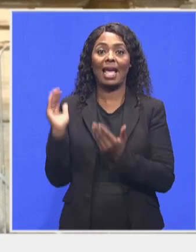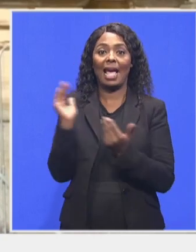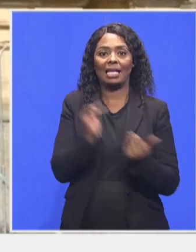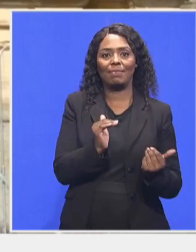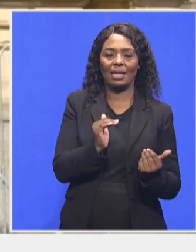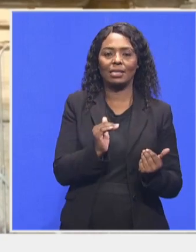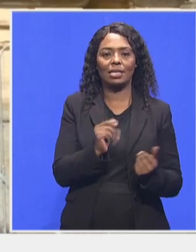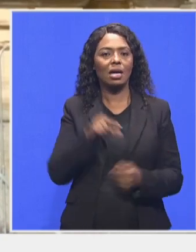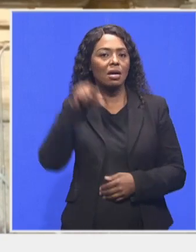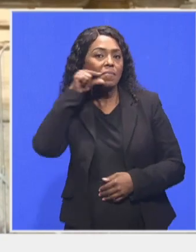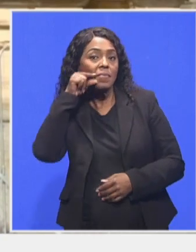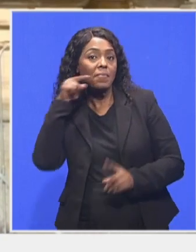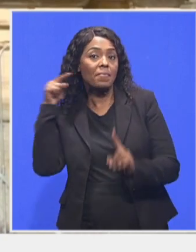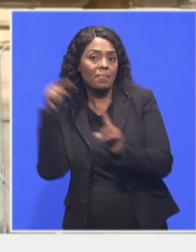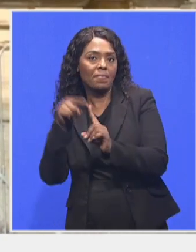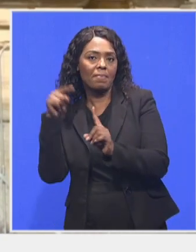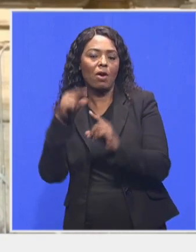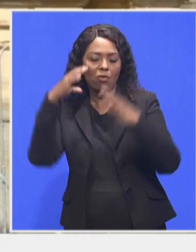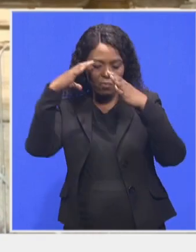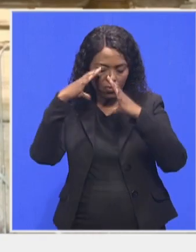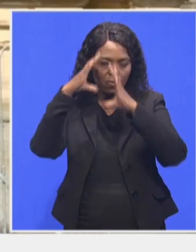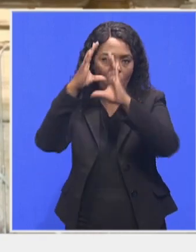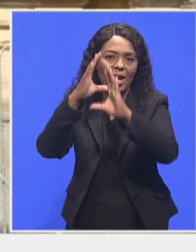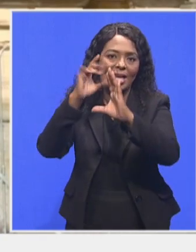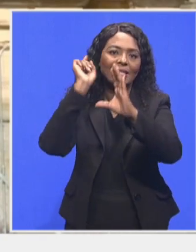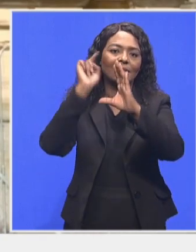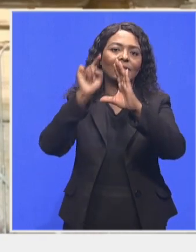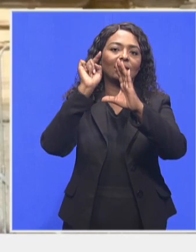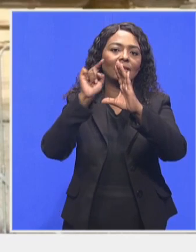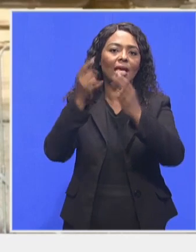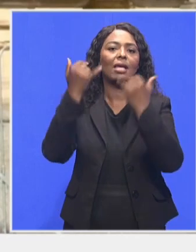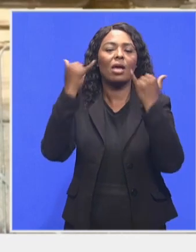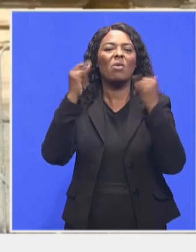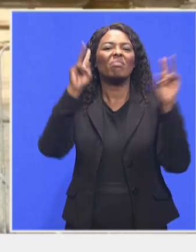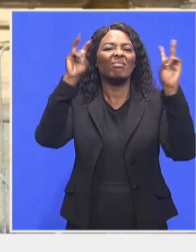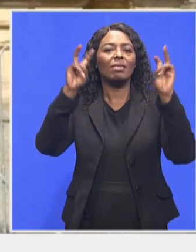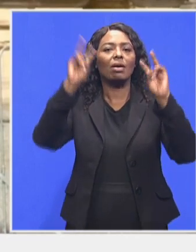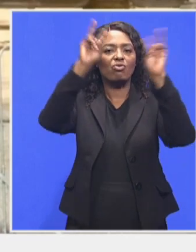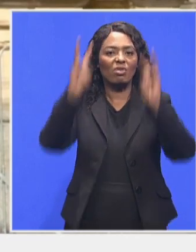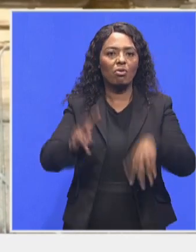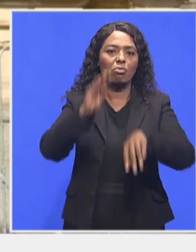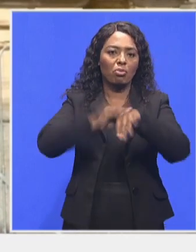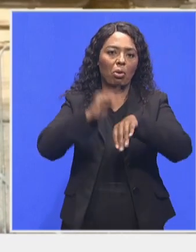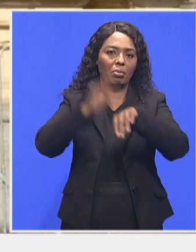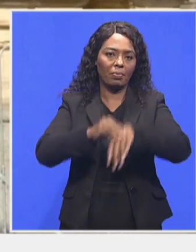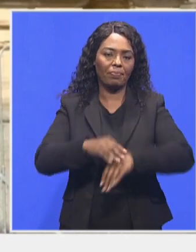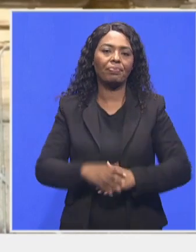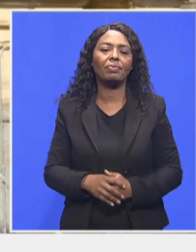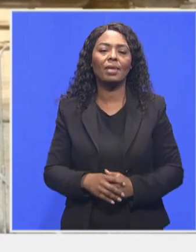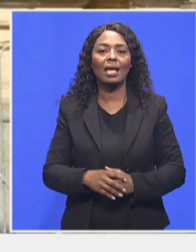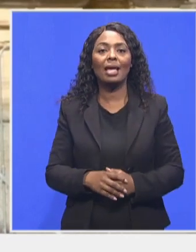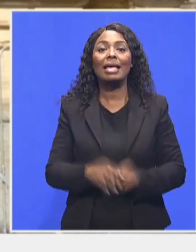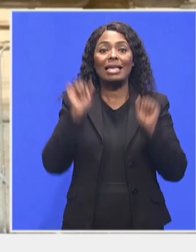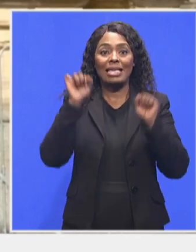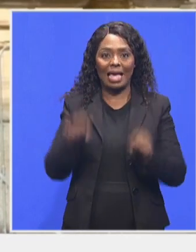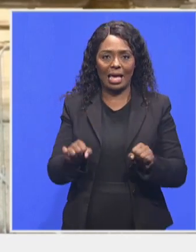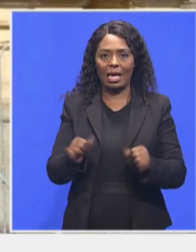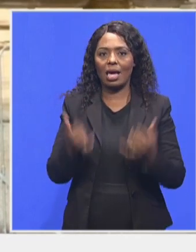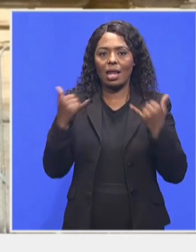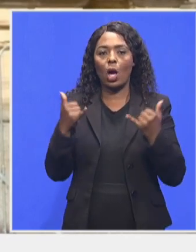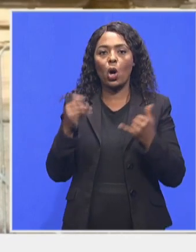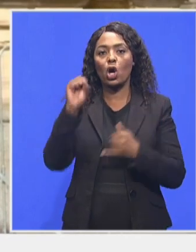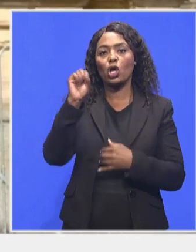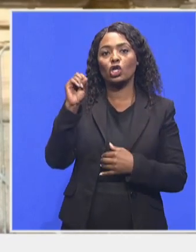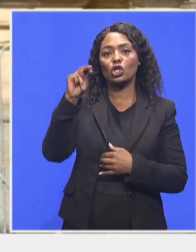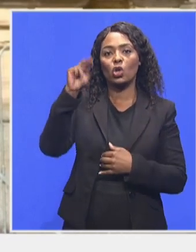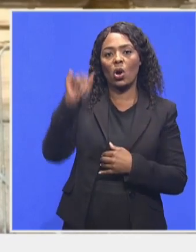Enoch Godongwana to focus a great deal on the energy crisis. And of course, at the SONA level, we